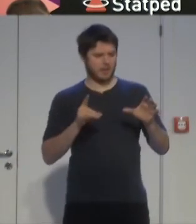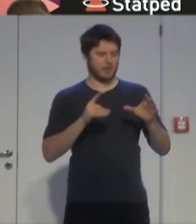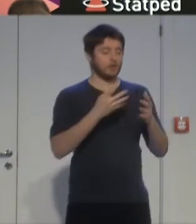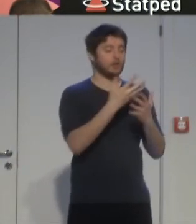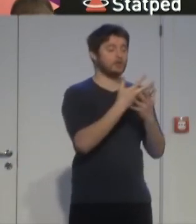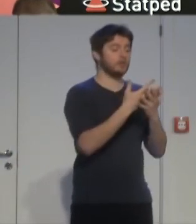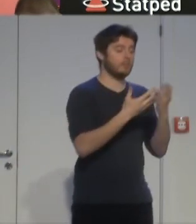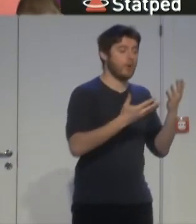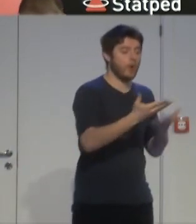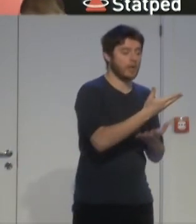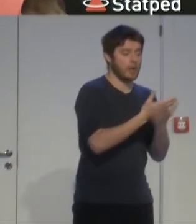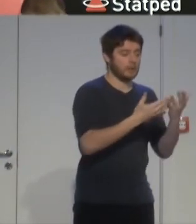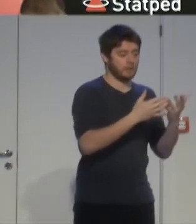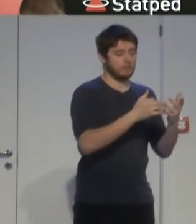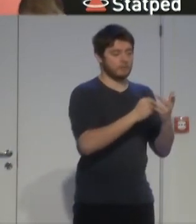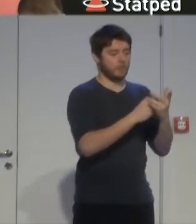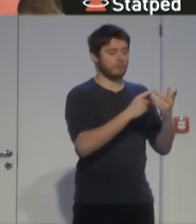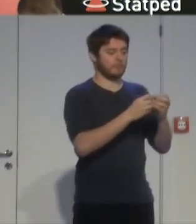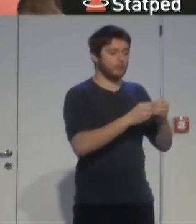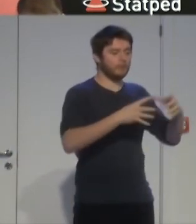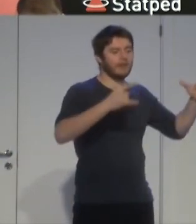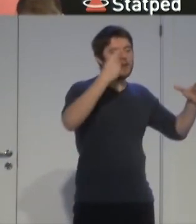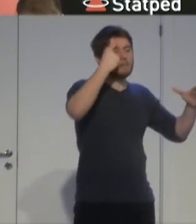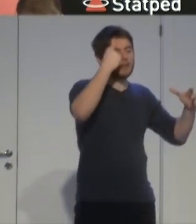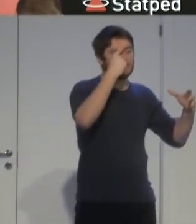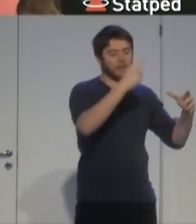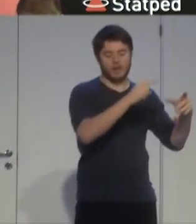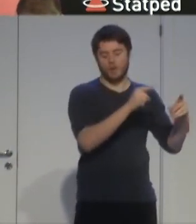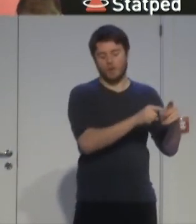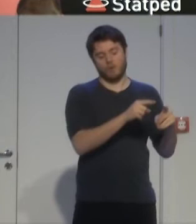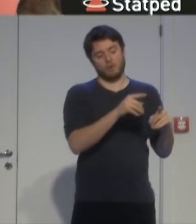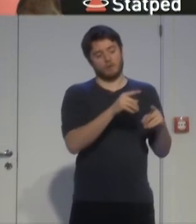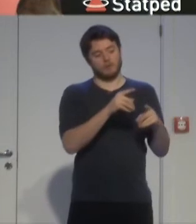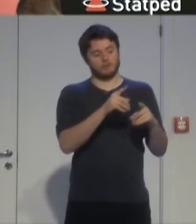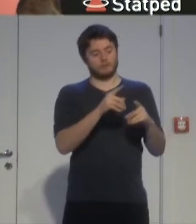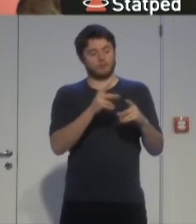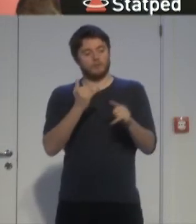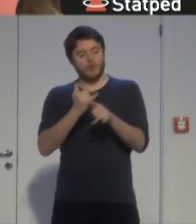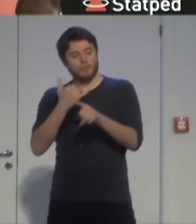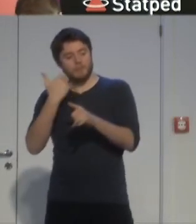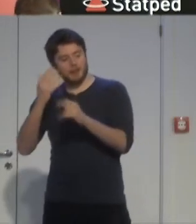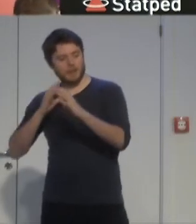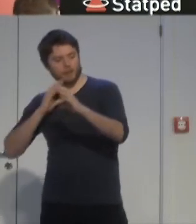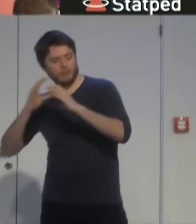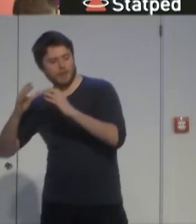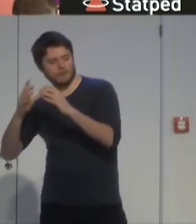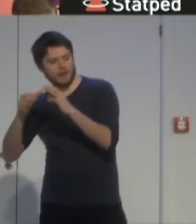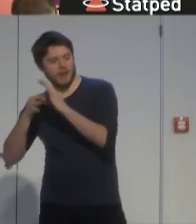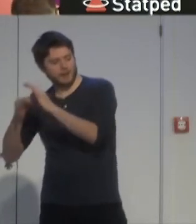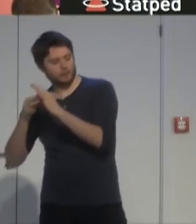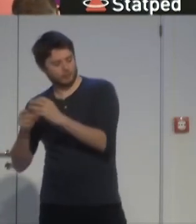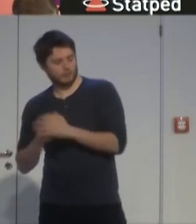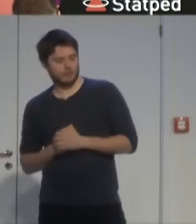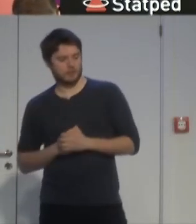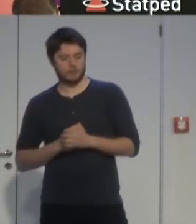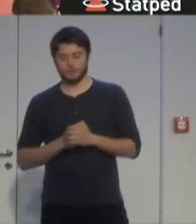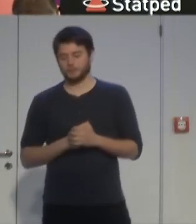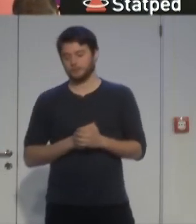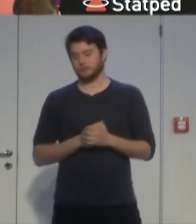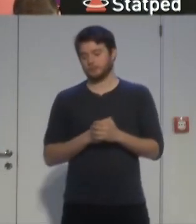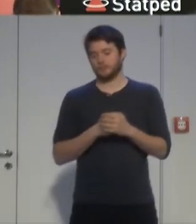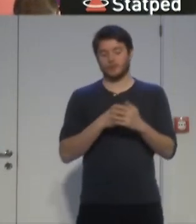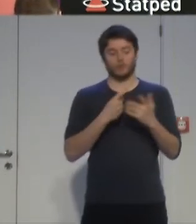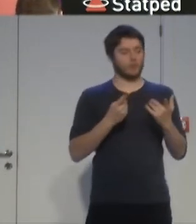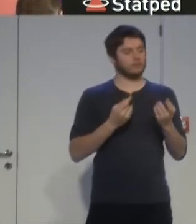languaging developmentally in 4 basic environmental relations. And the spontaneous gestures have